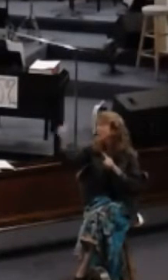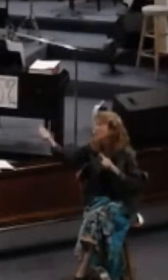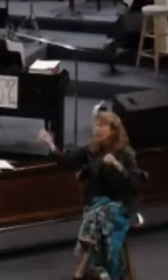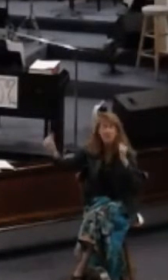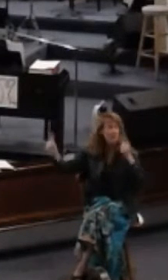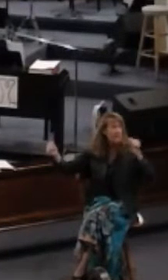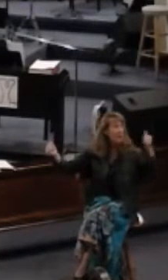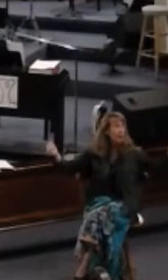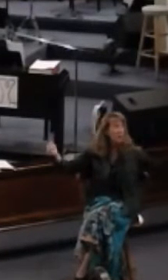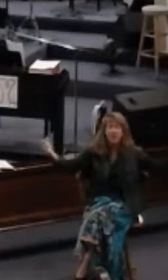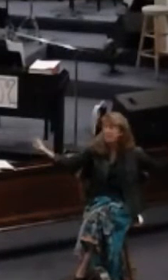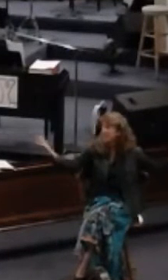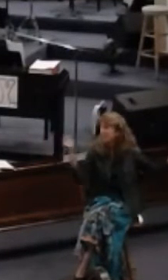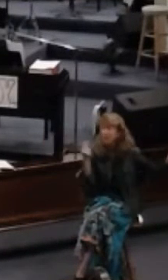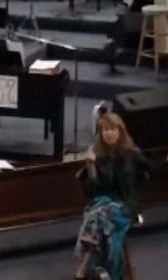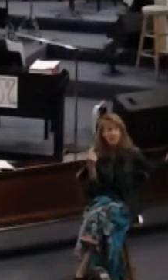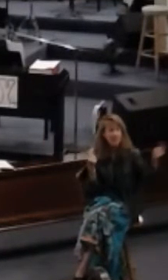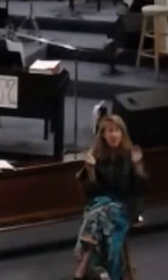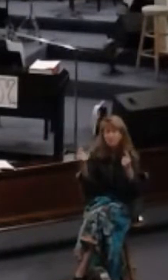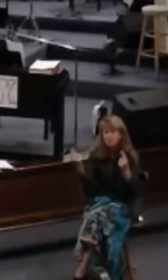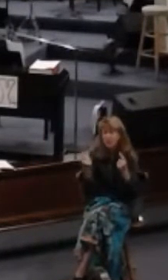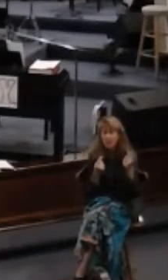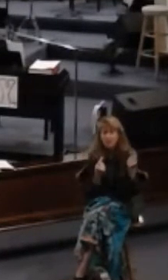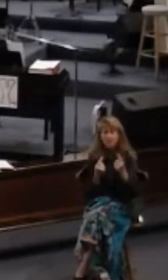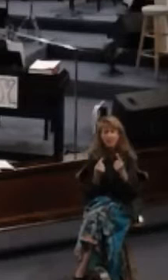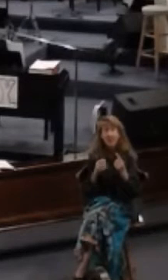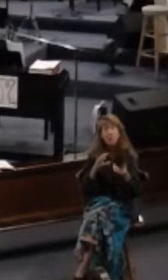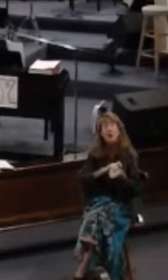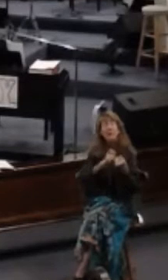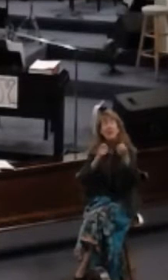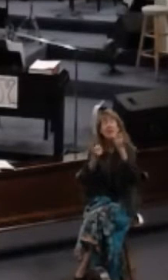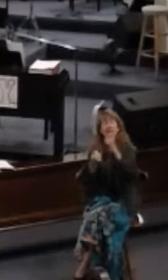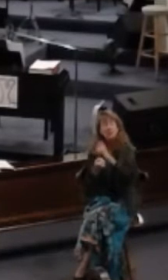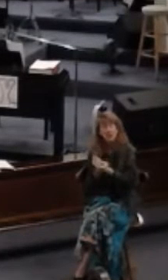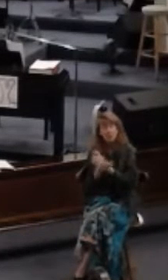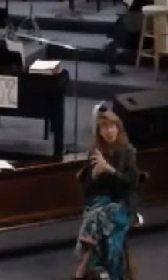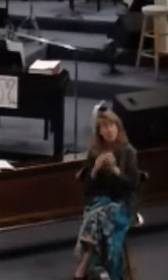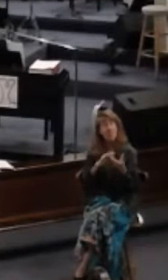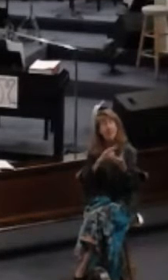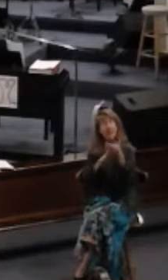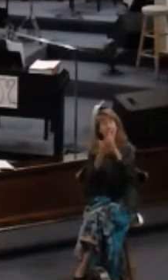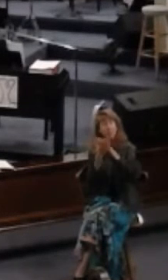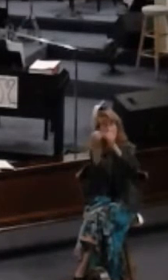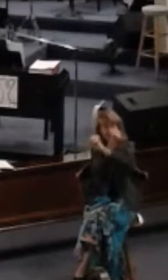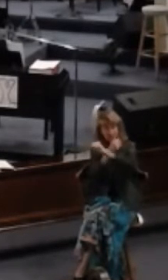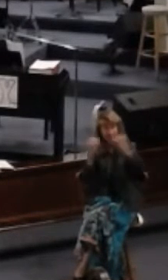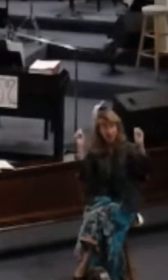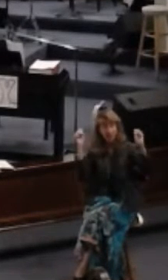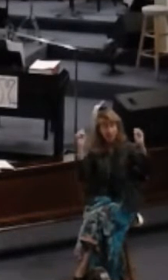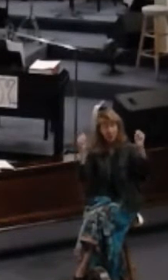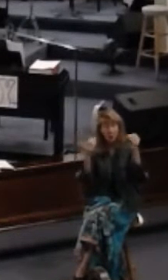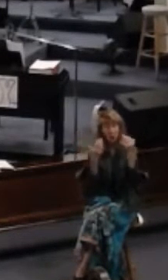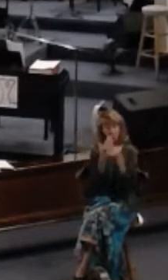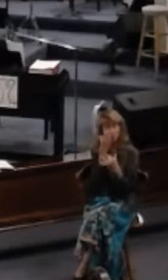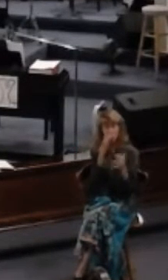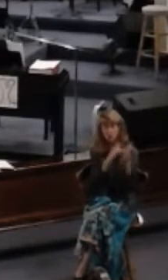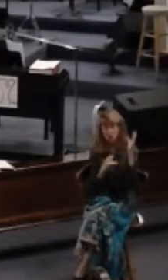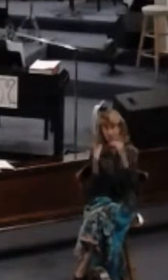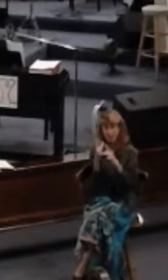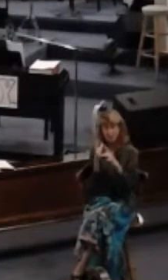traveled from a great distance. And when they were converted to Jesus, when they became, you know, saved through